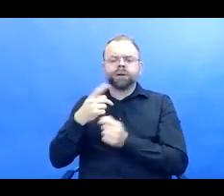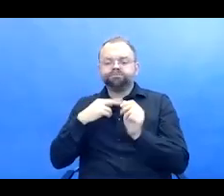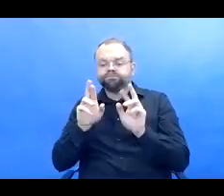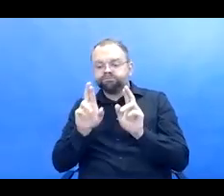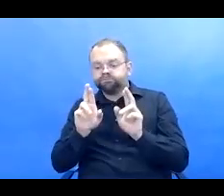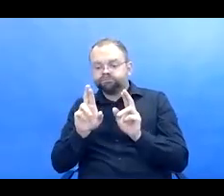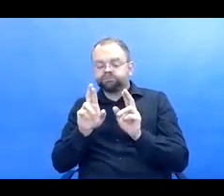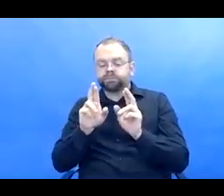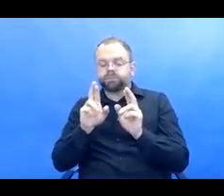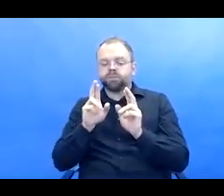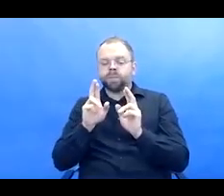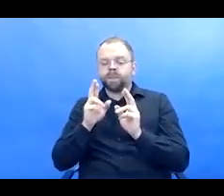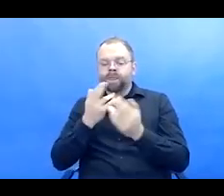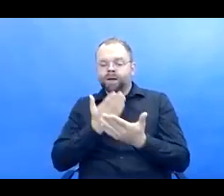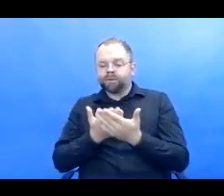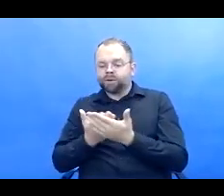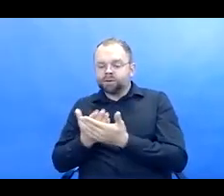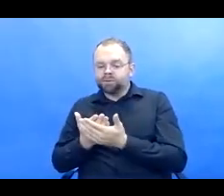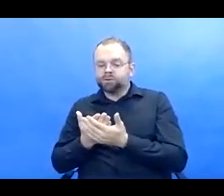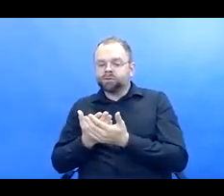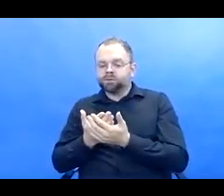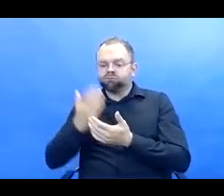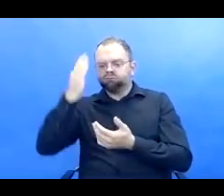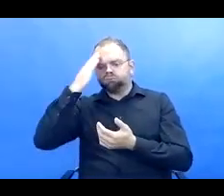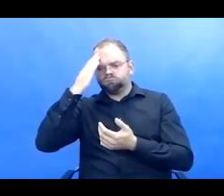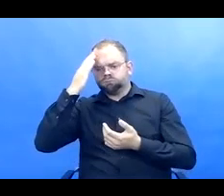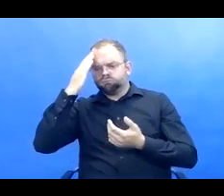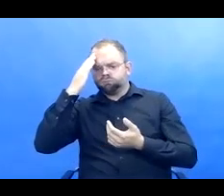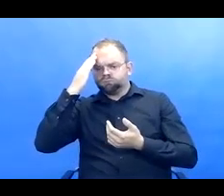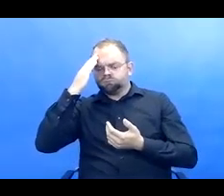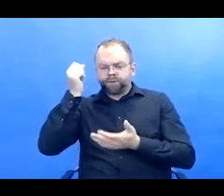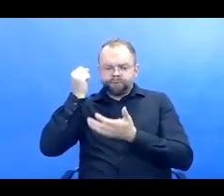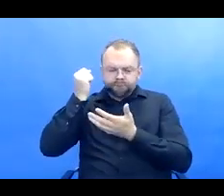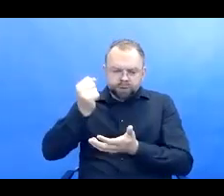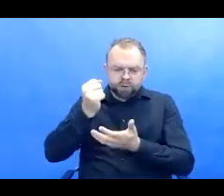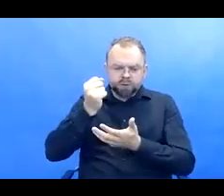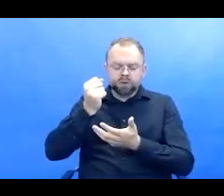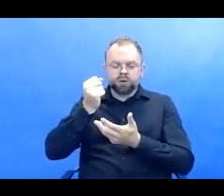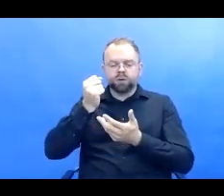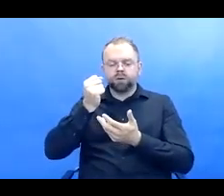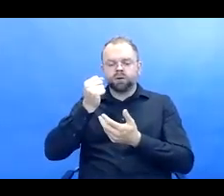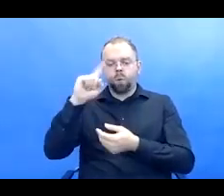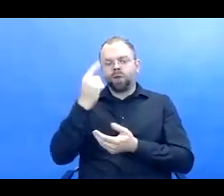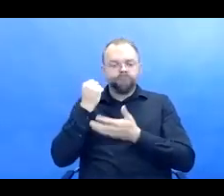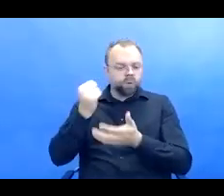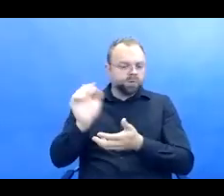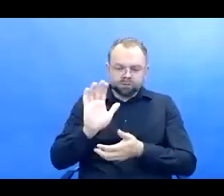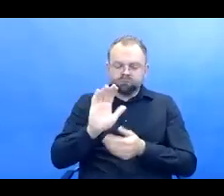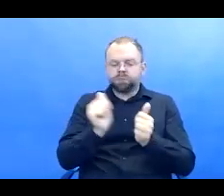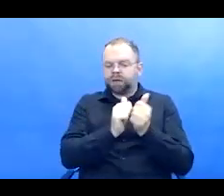we know that COVID will continue to have implications at country level, but also even for, unfortunately, there will be